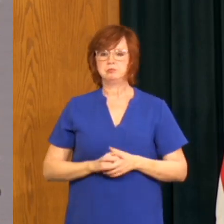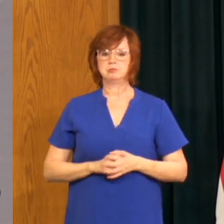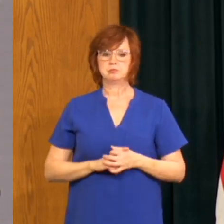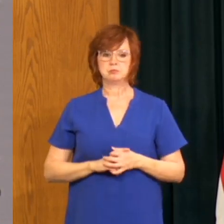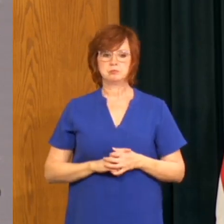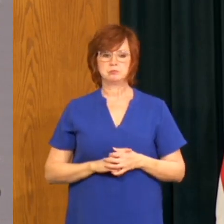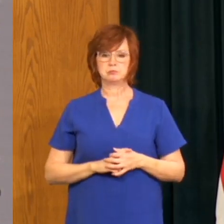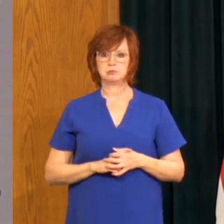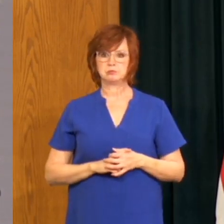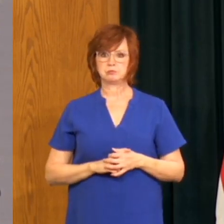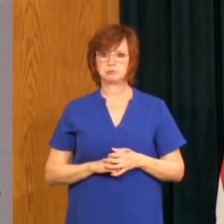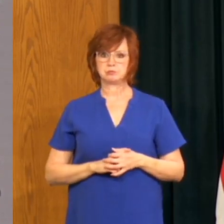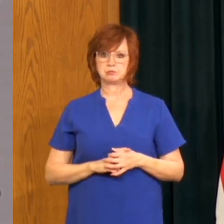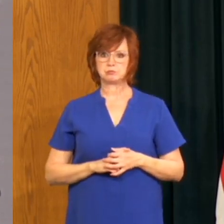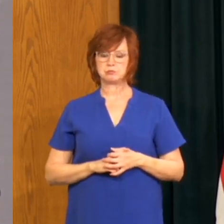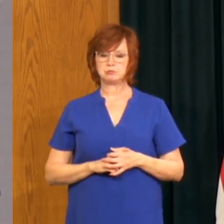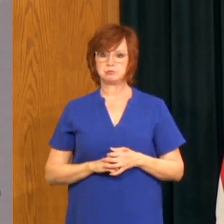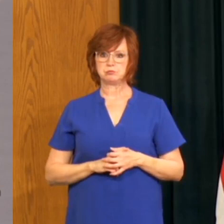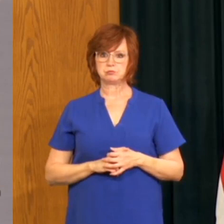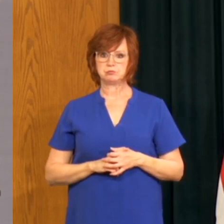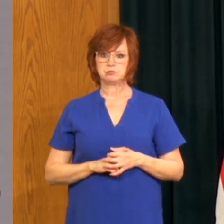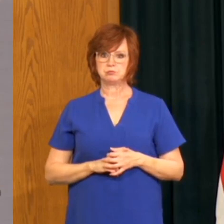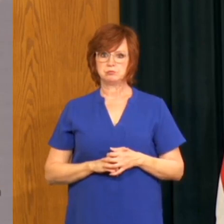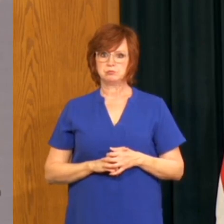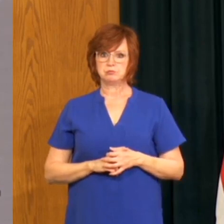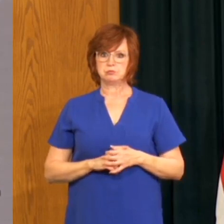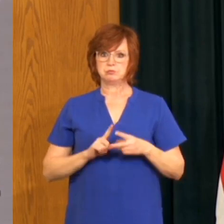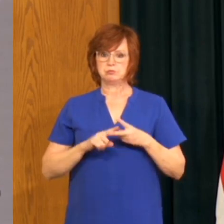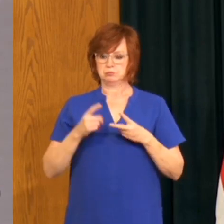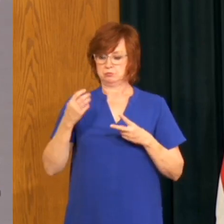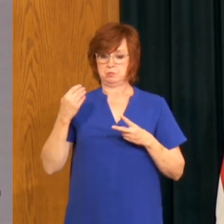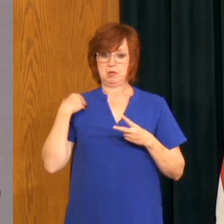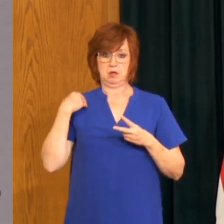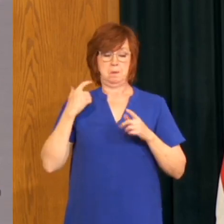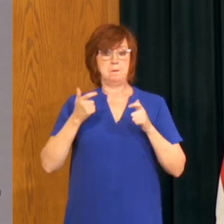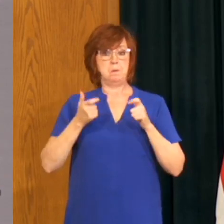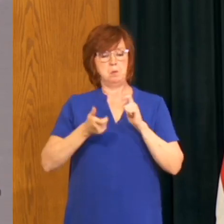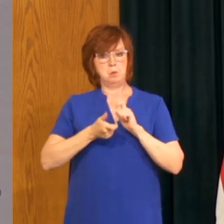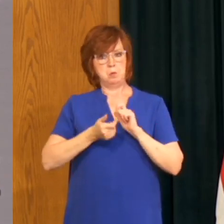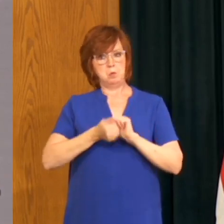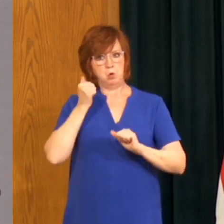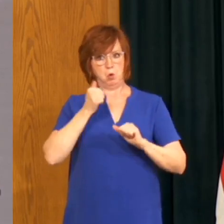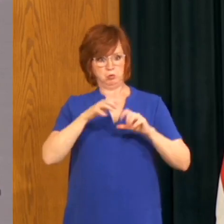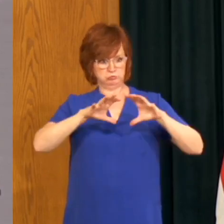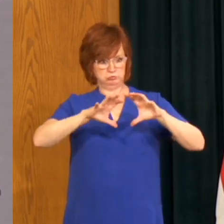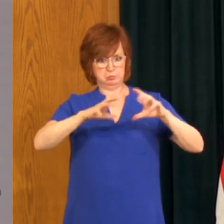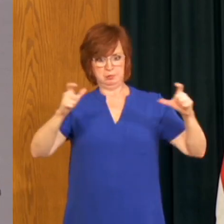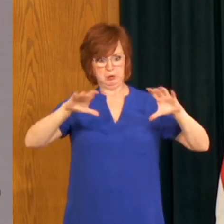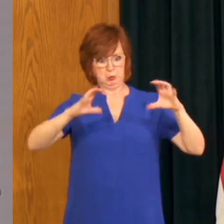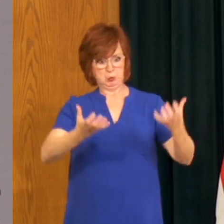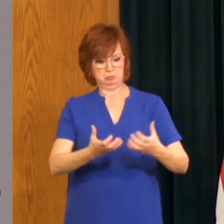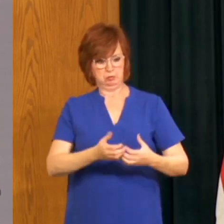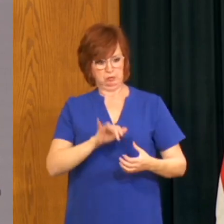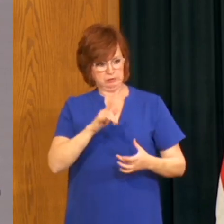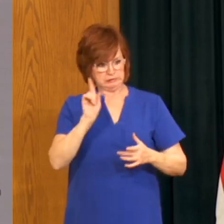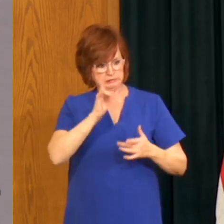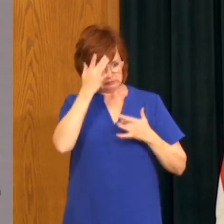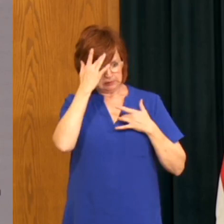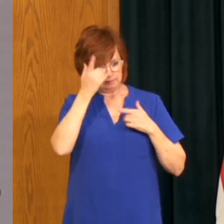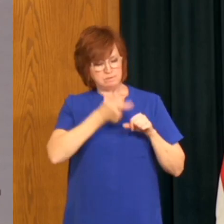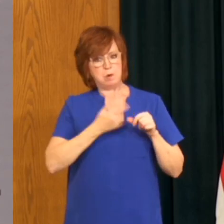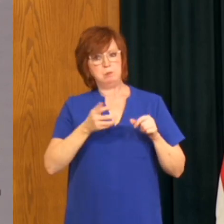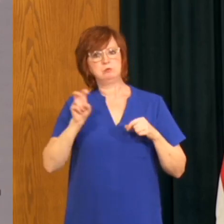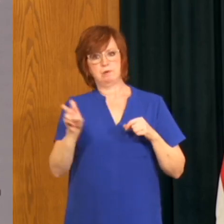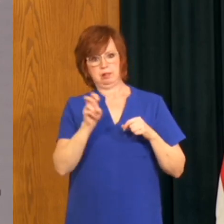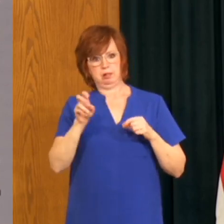had, for the vast majority, travel-related cases and some transmission due to large gatherings, if you look at the left side of